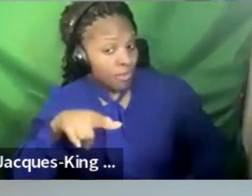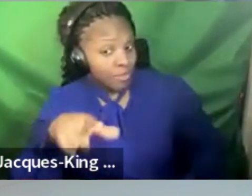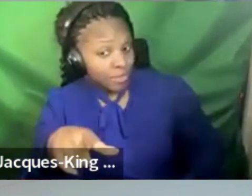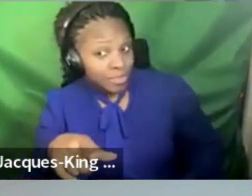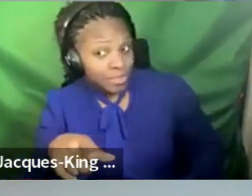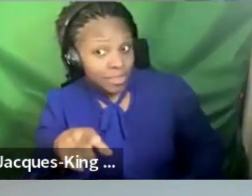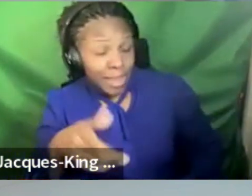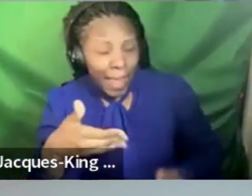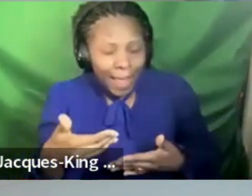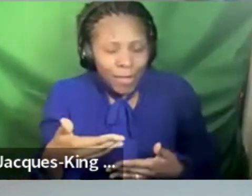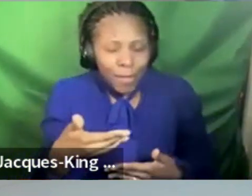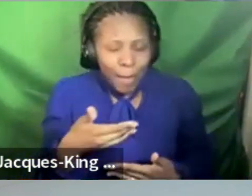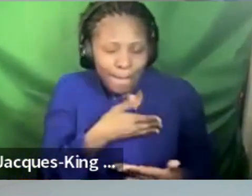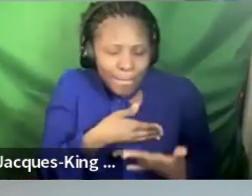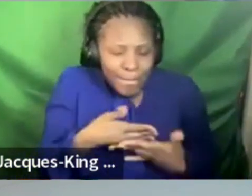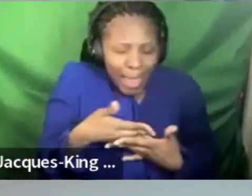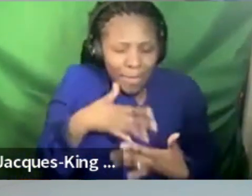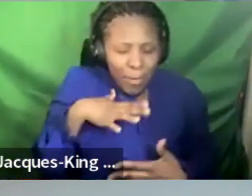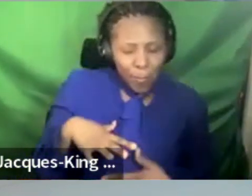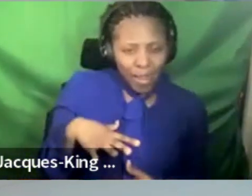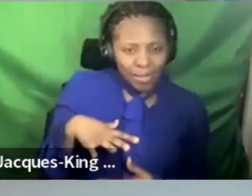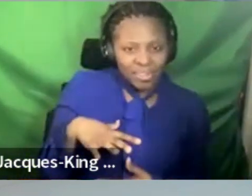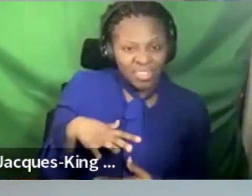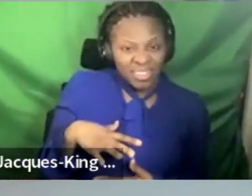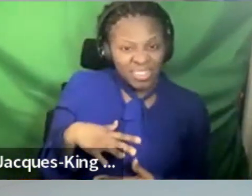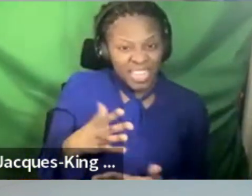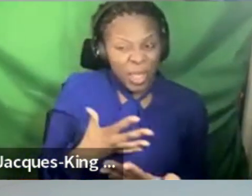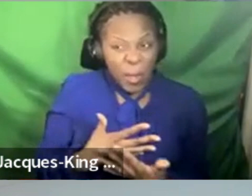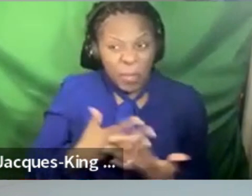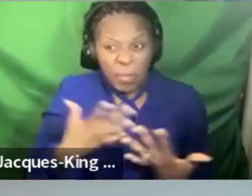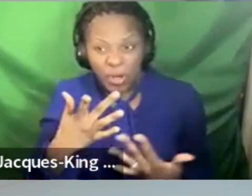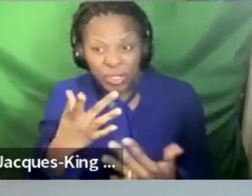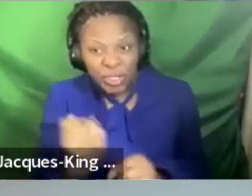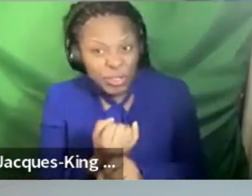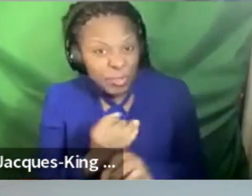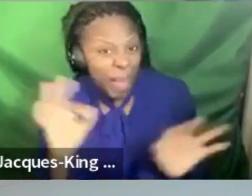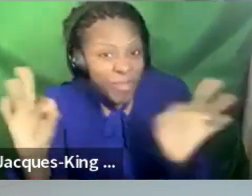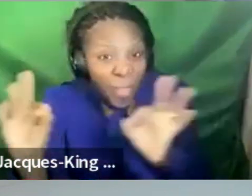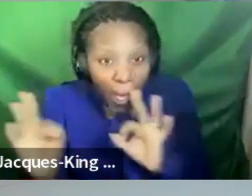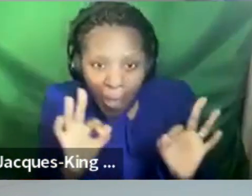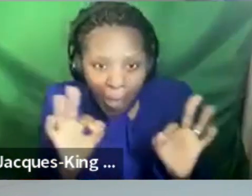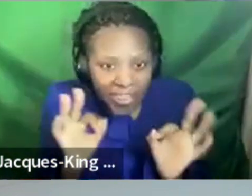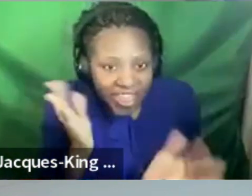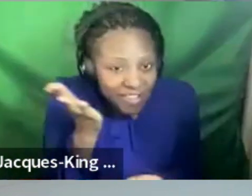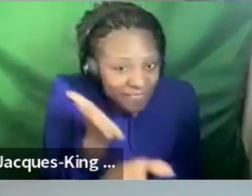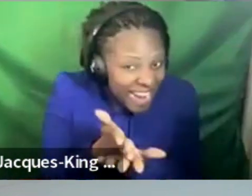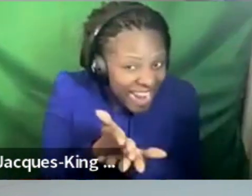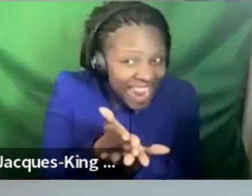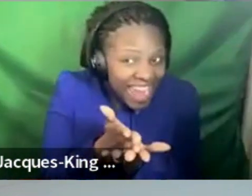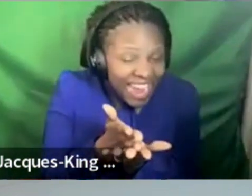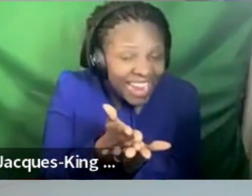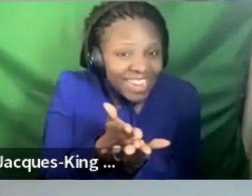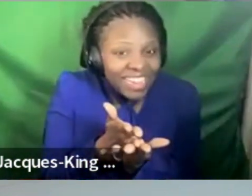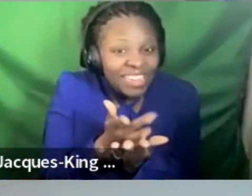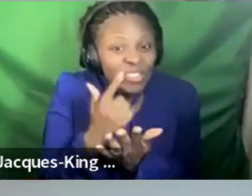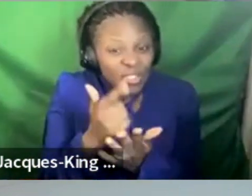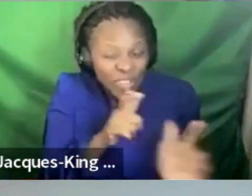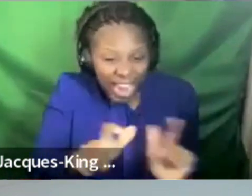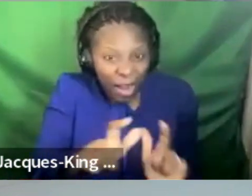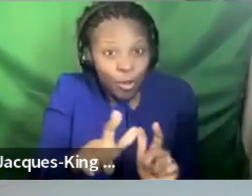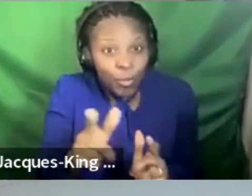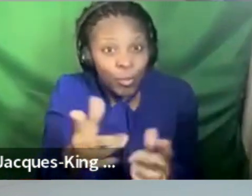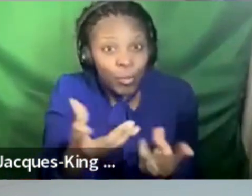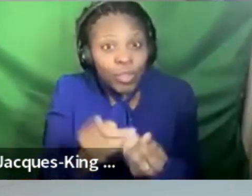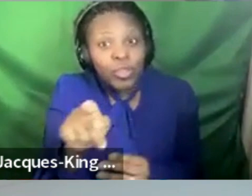Have it as you like it, baby. Have it as you like it. I mean, it's just much ado about nothing, really.